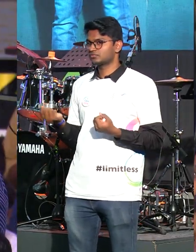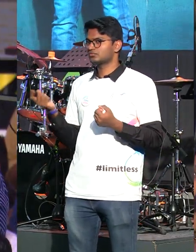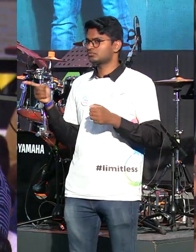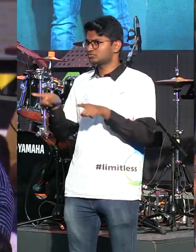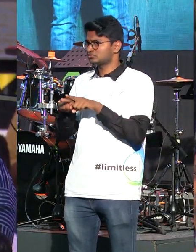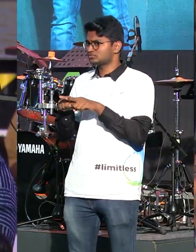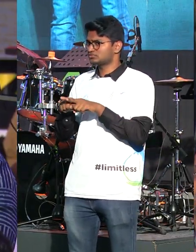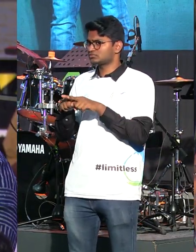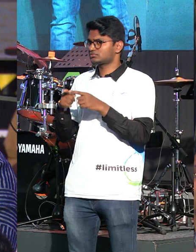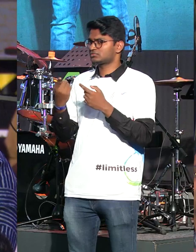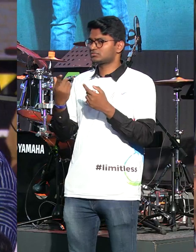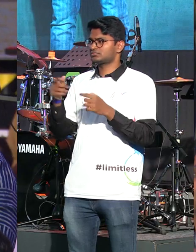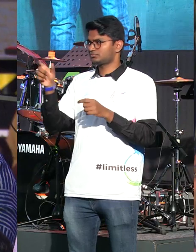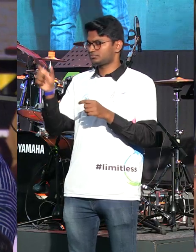this,